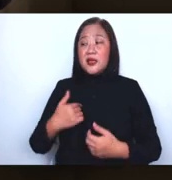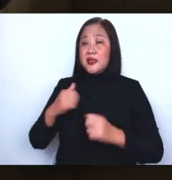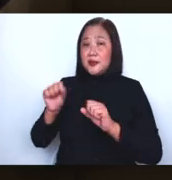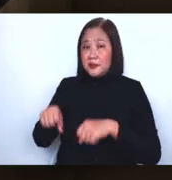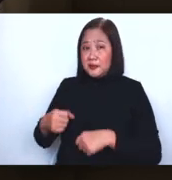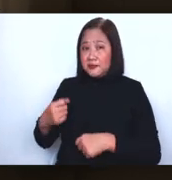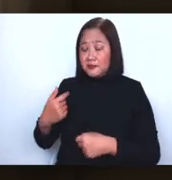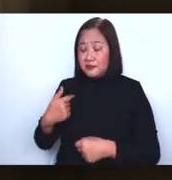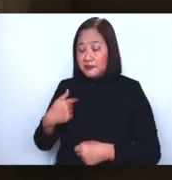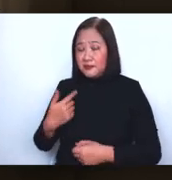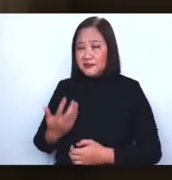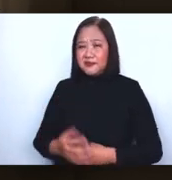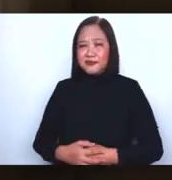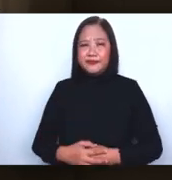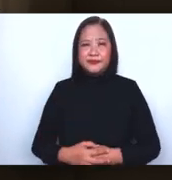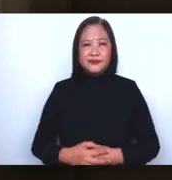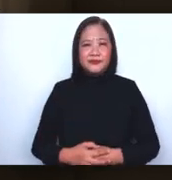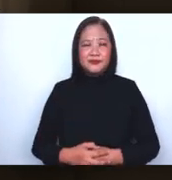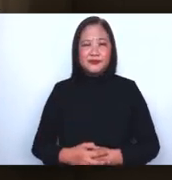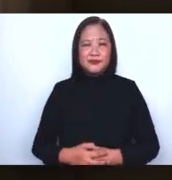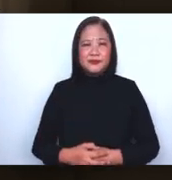May I?